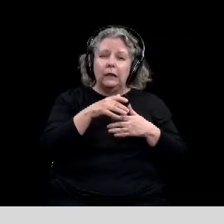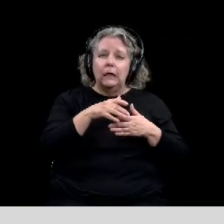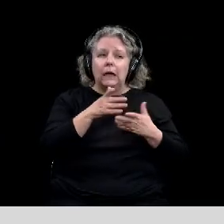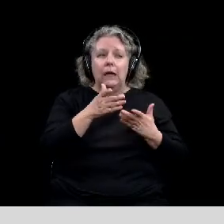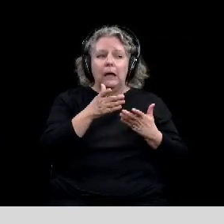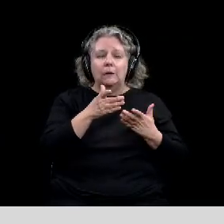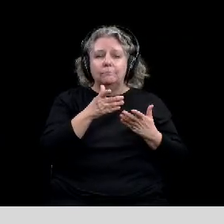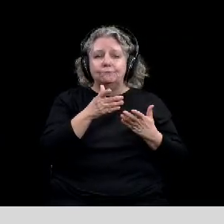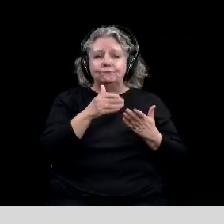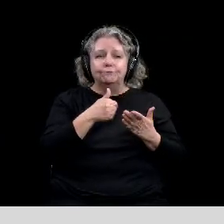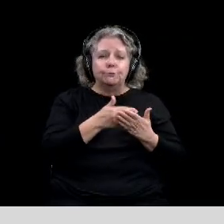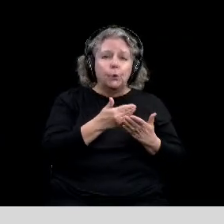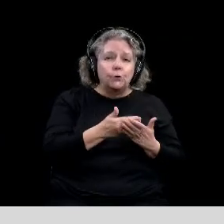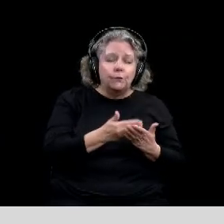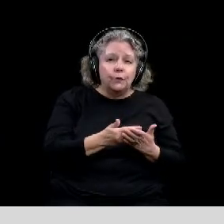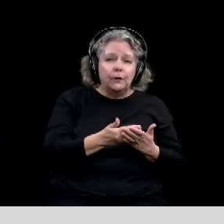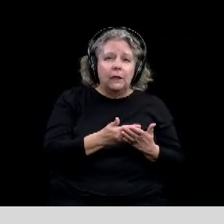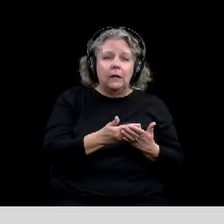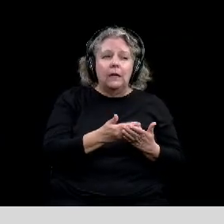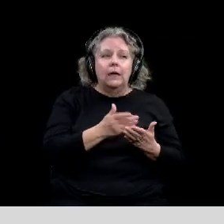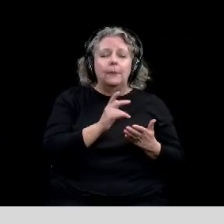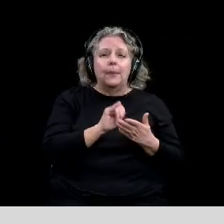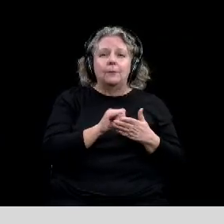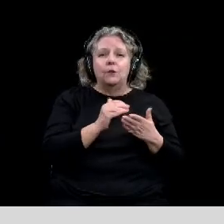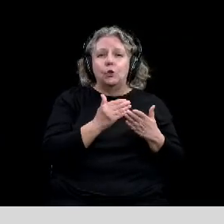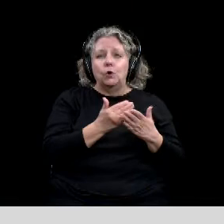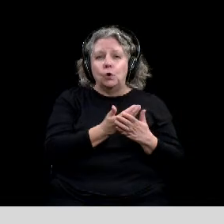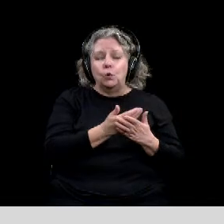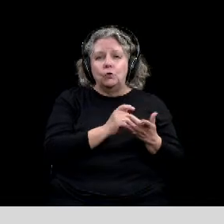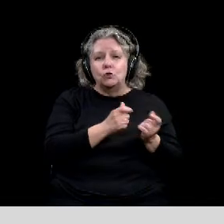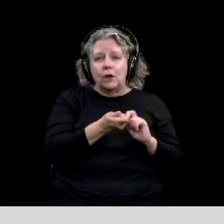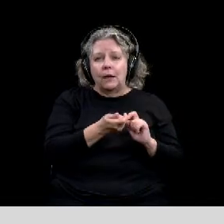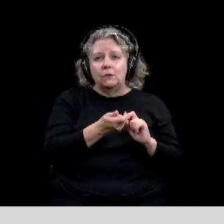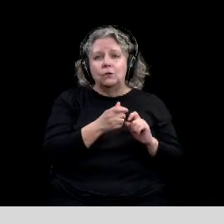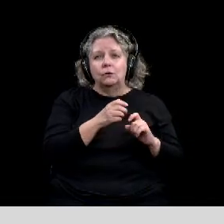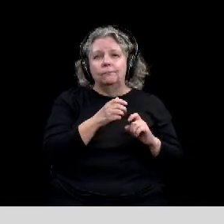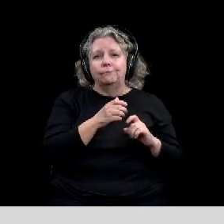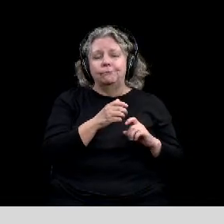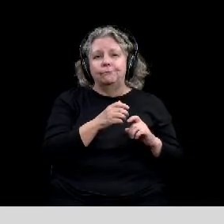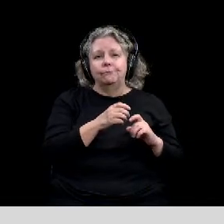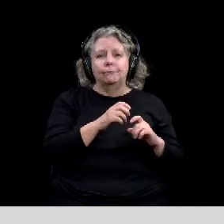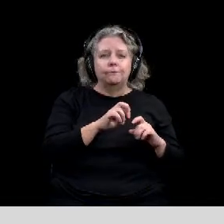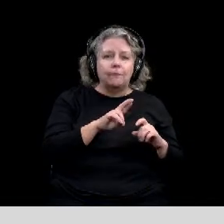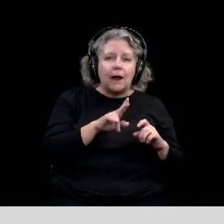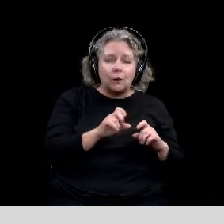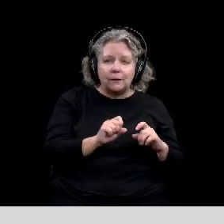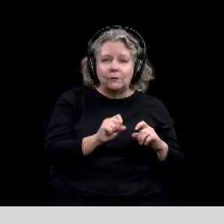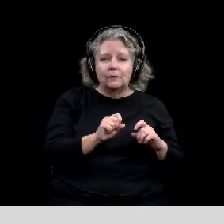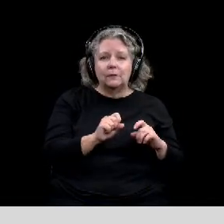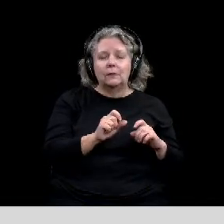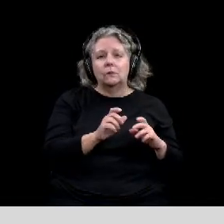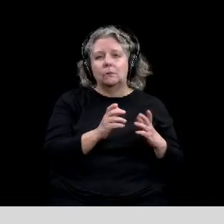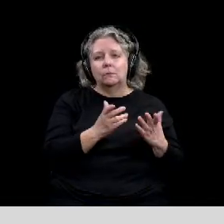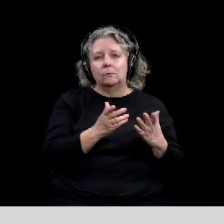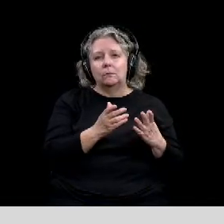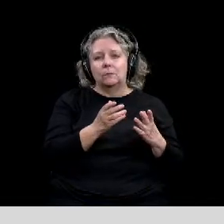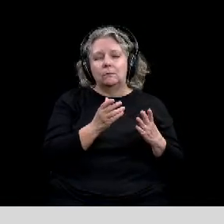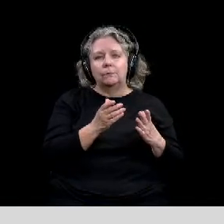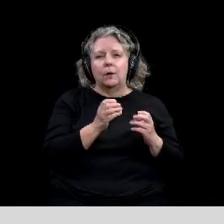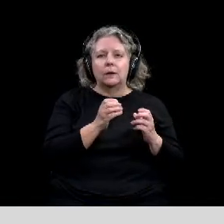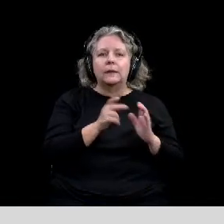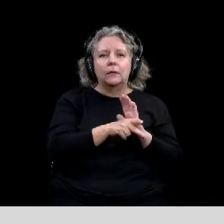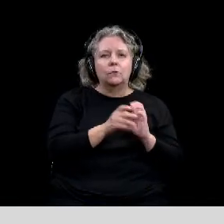that only reinforces the importance of the measures that we've been talking about for months, which is